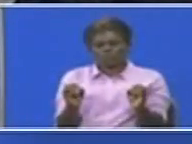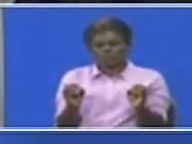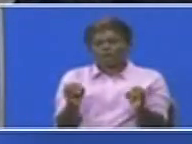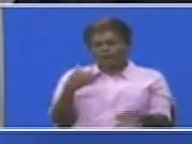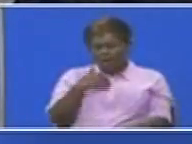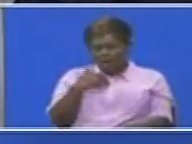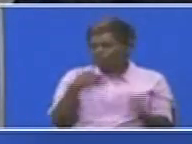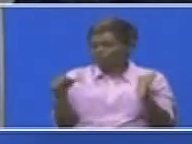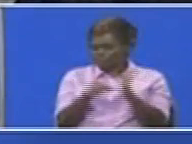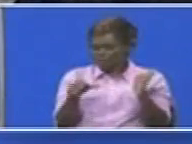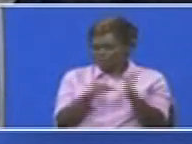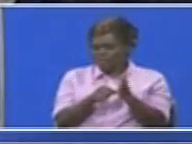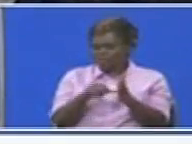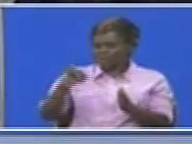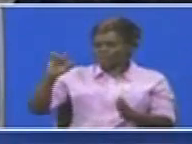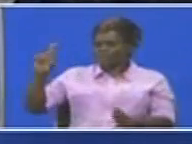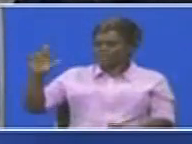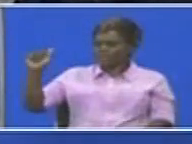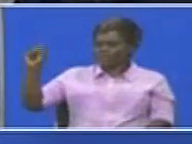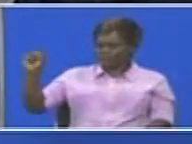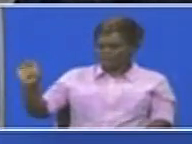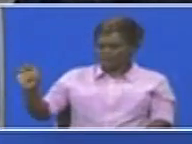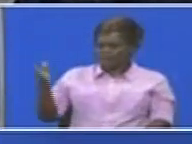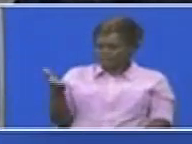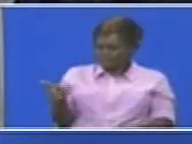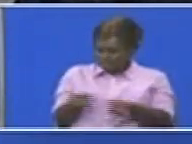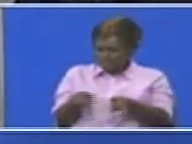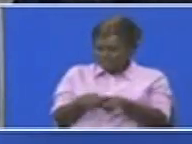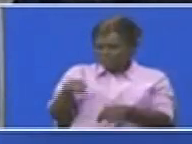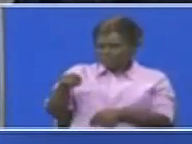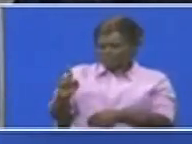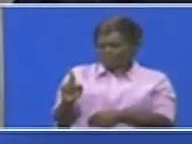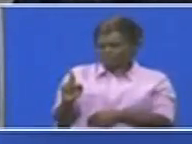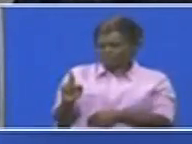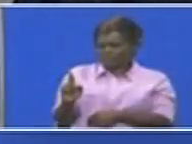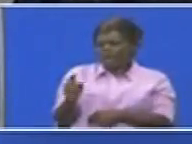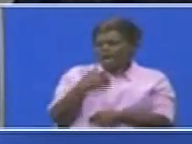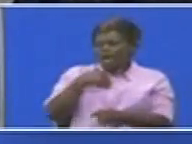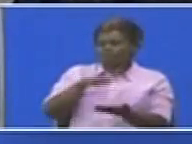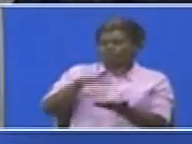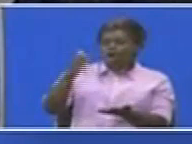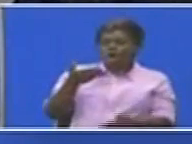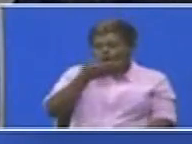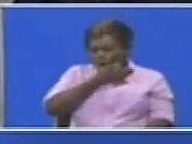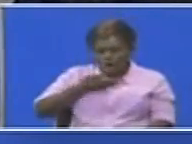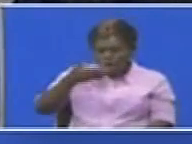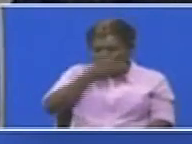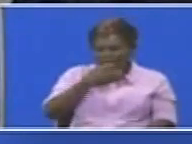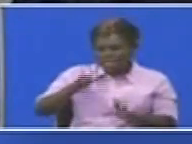is the issue of Iran, that it has excess oil, and it will be dumping it to the market going